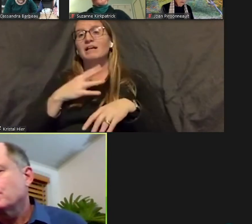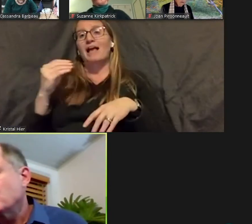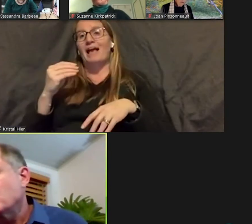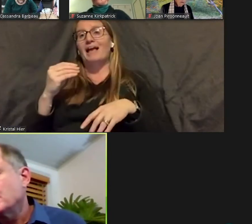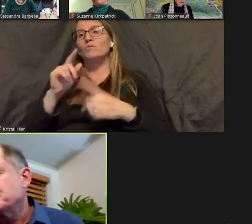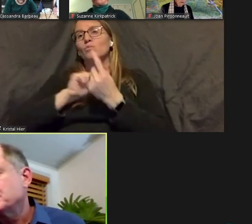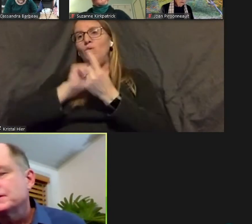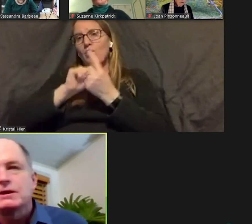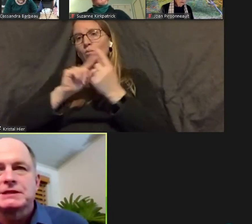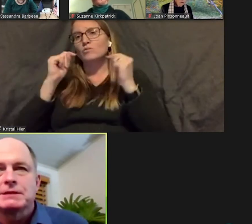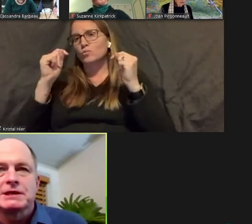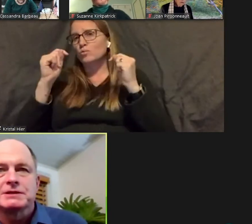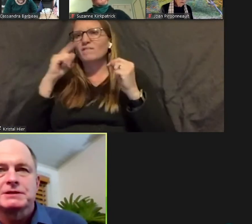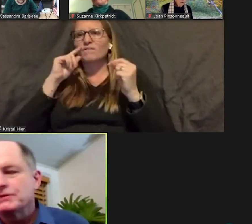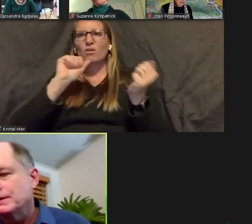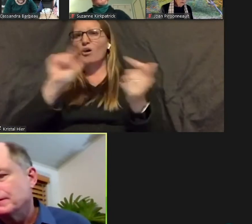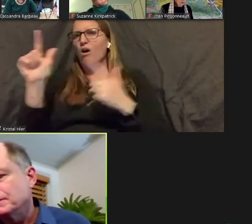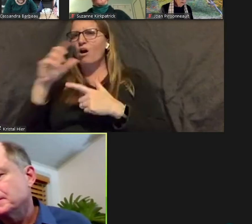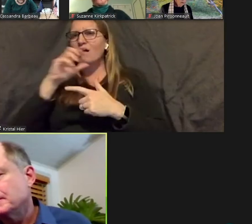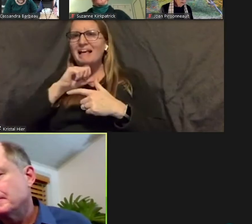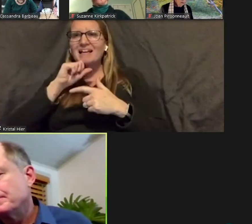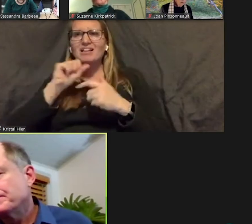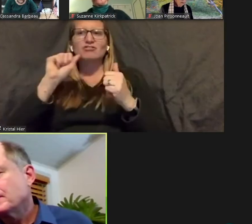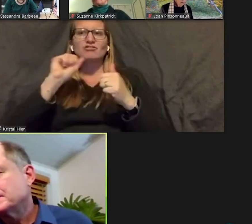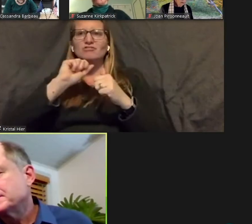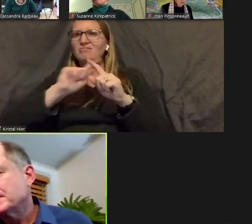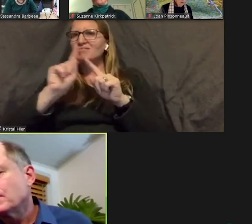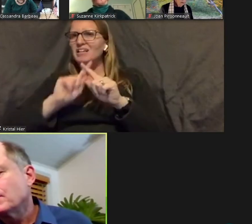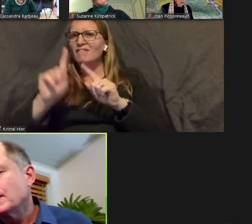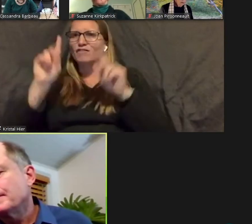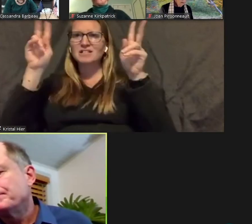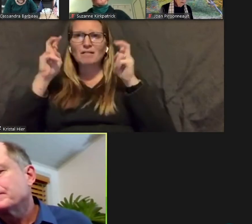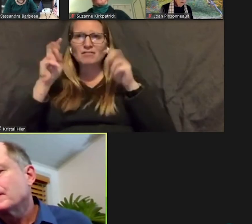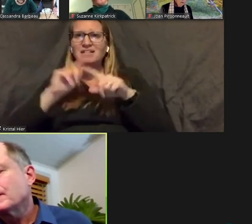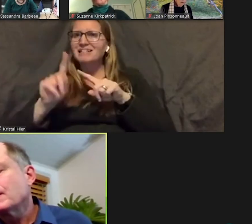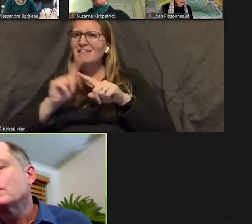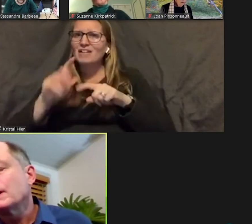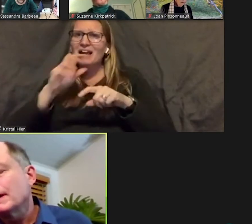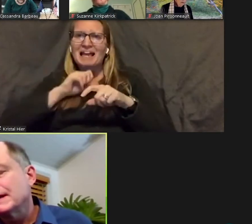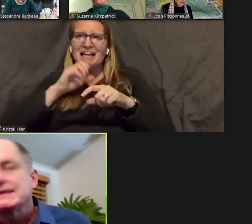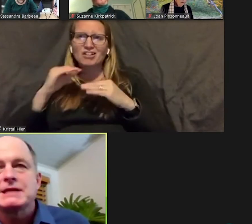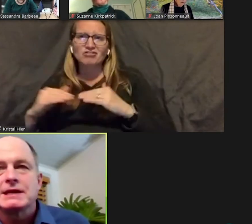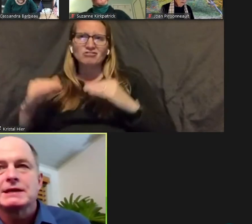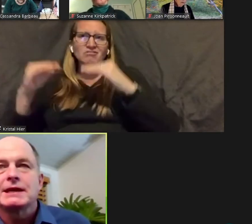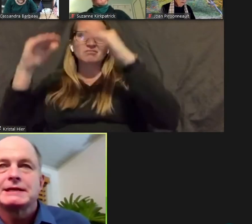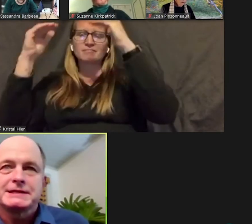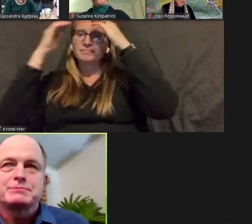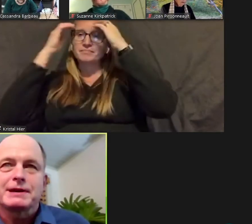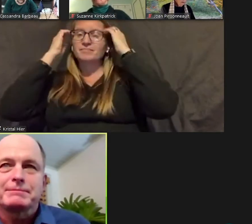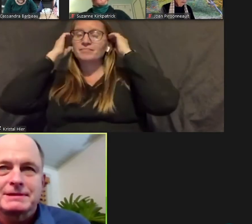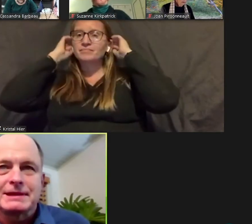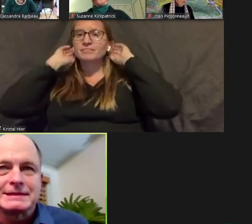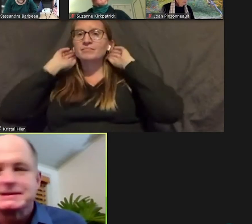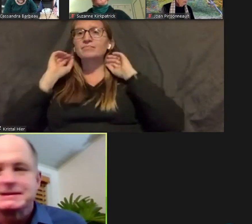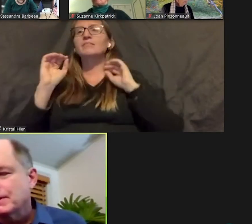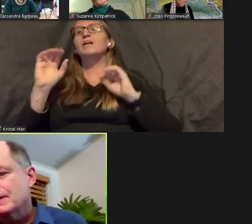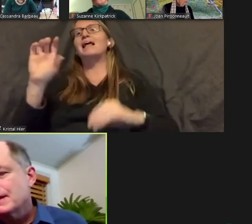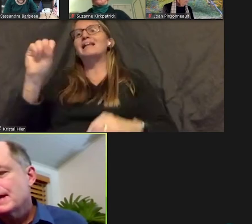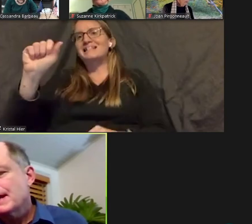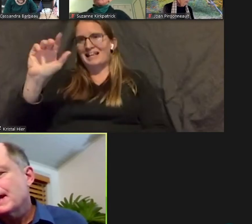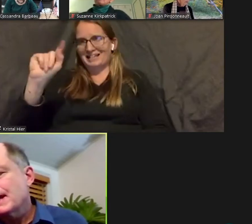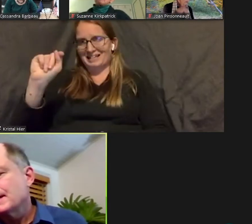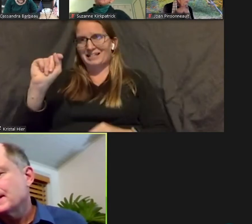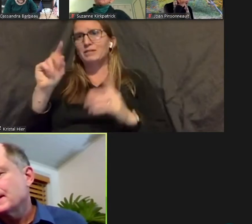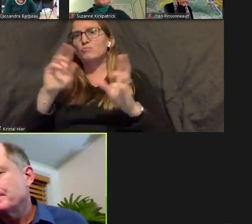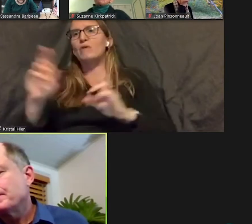tutoring for all ages, all subjects, all grade levels. So SAT and ACT prep classes as